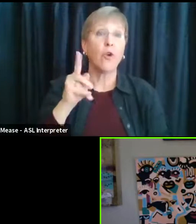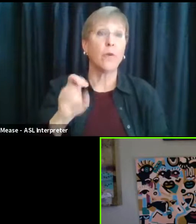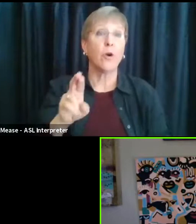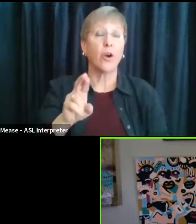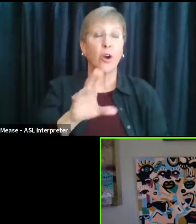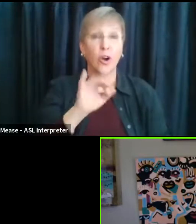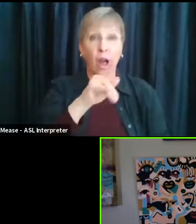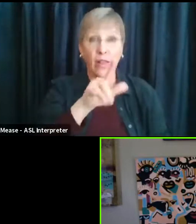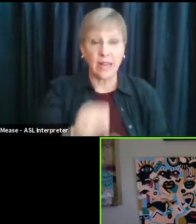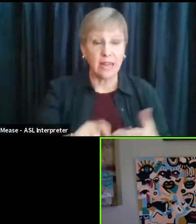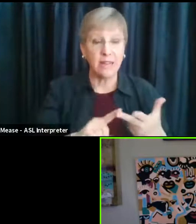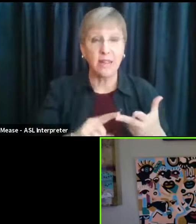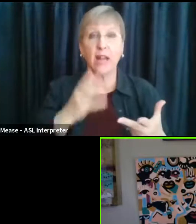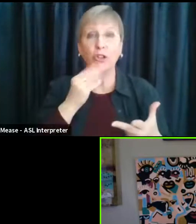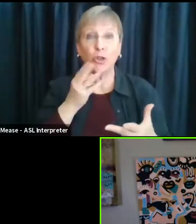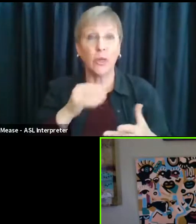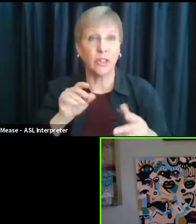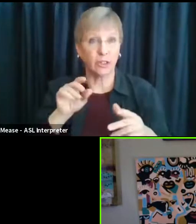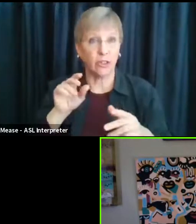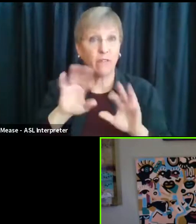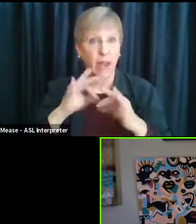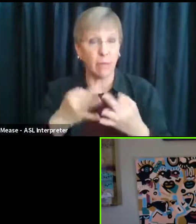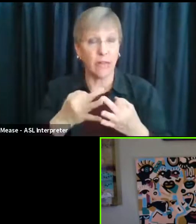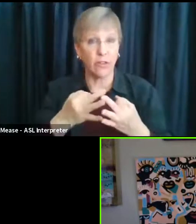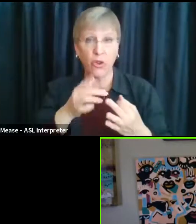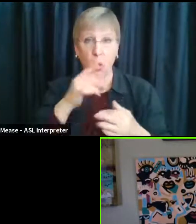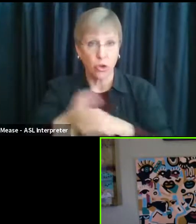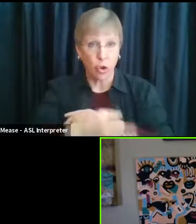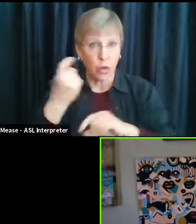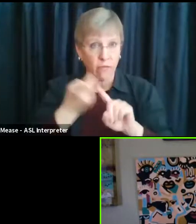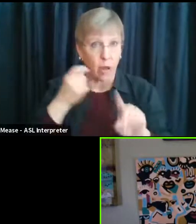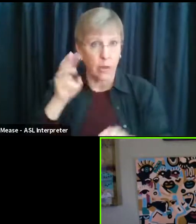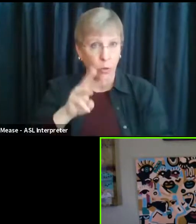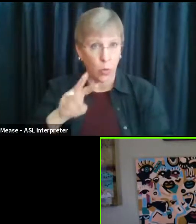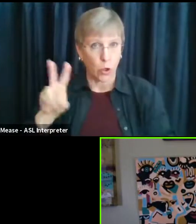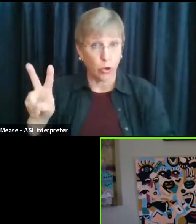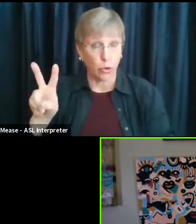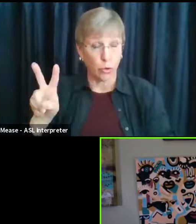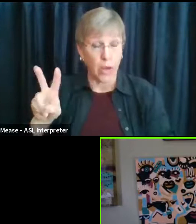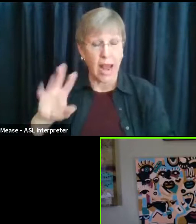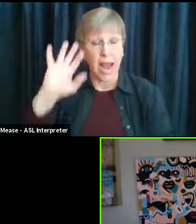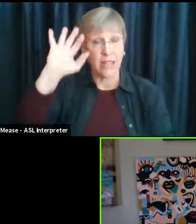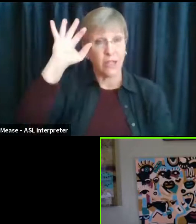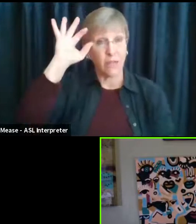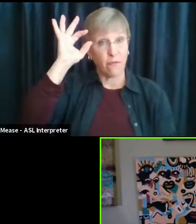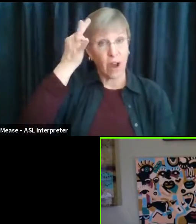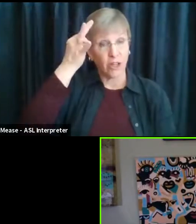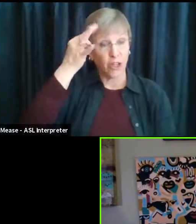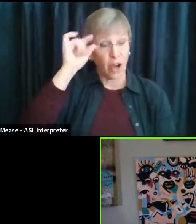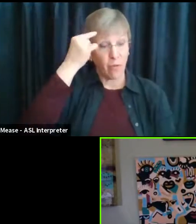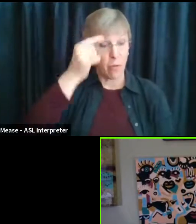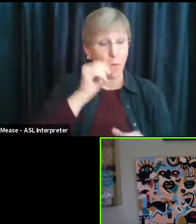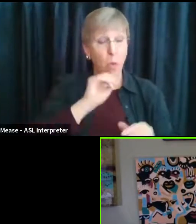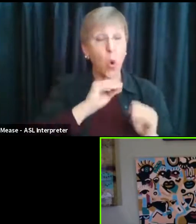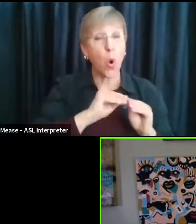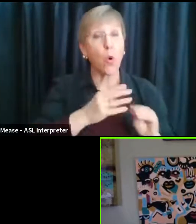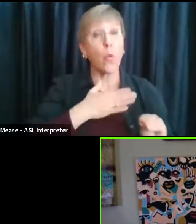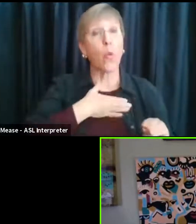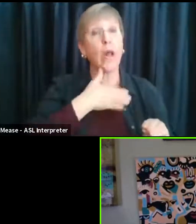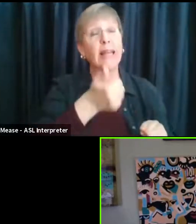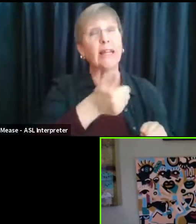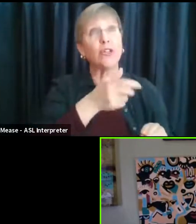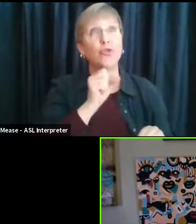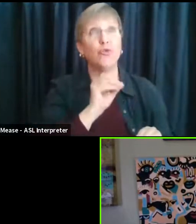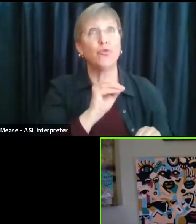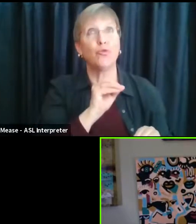Jewish families looted during World War II. Is the French government more willing to restitute art to Jewish individuals, or does it still uphold the